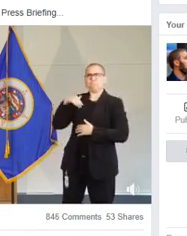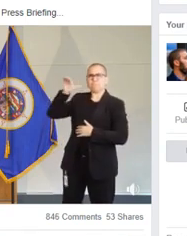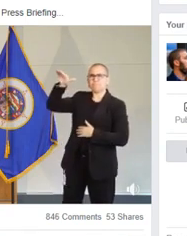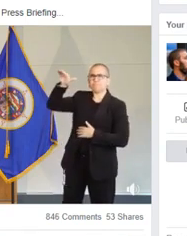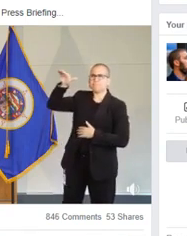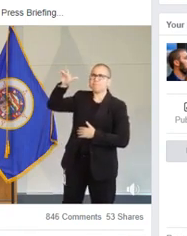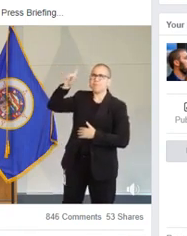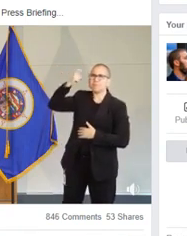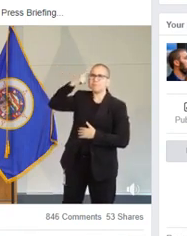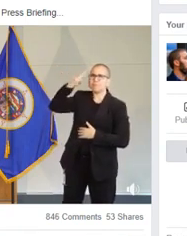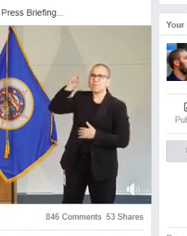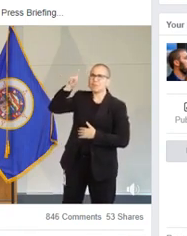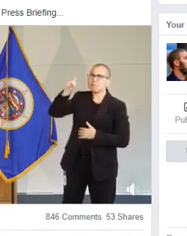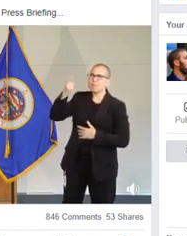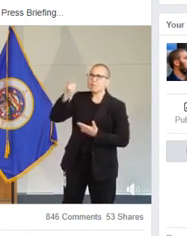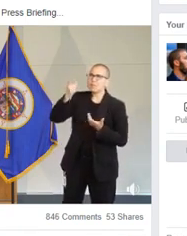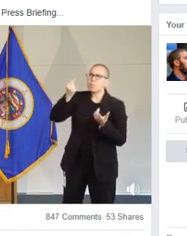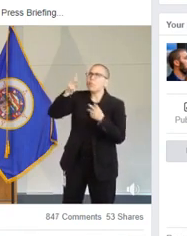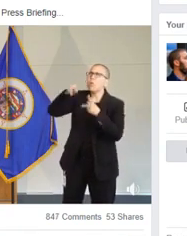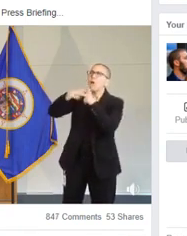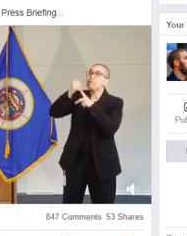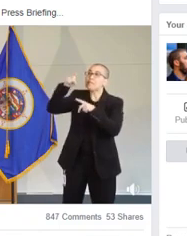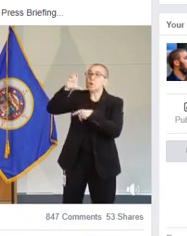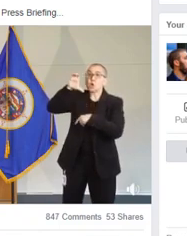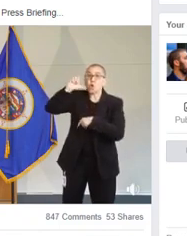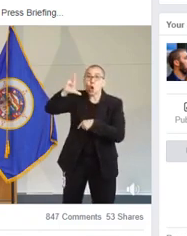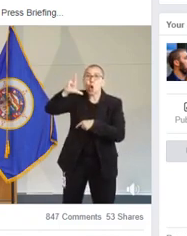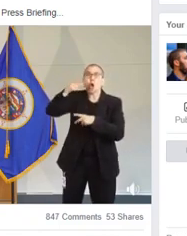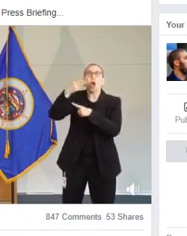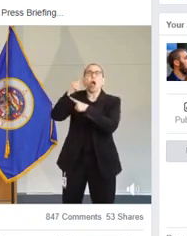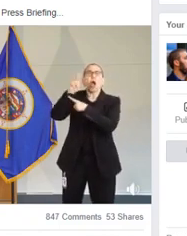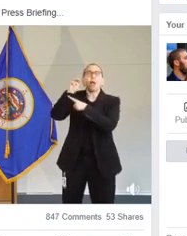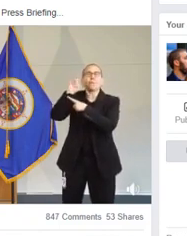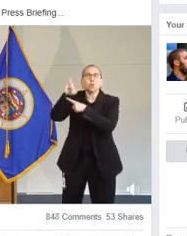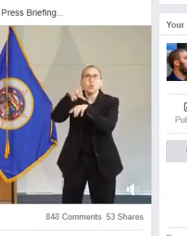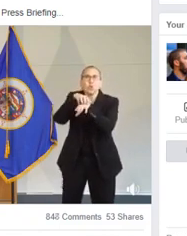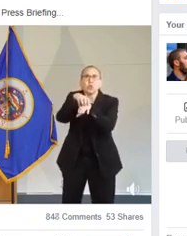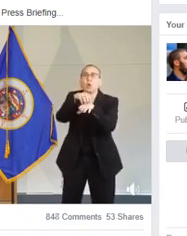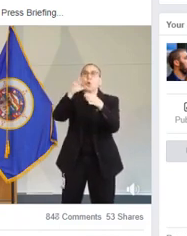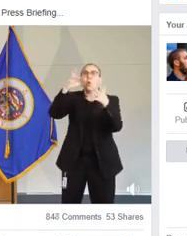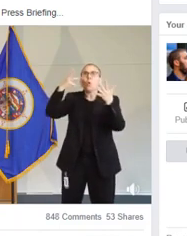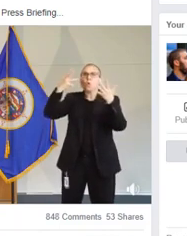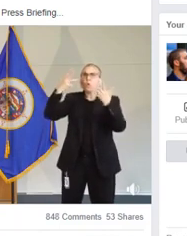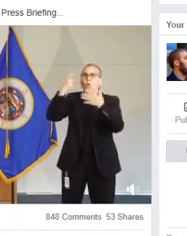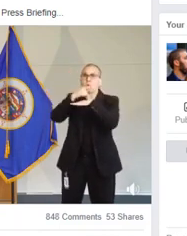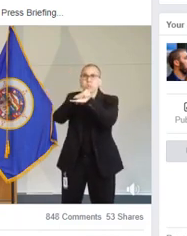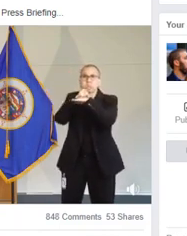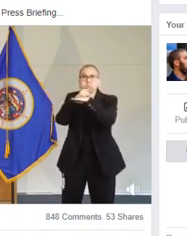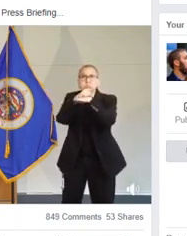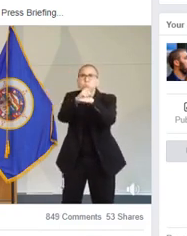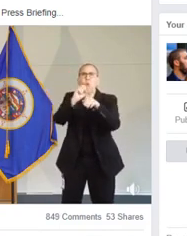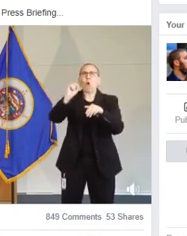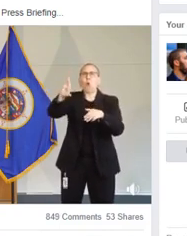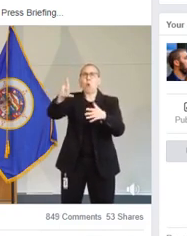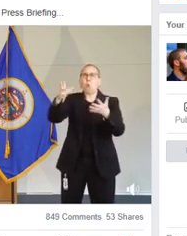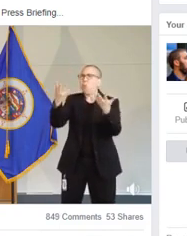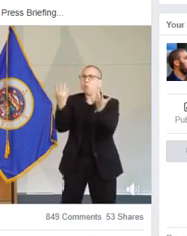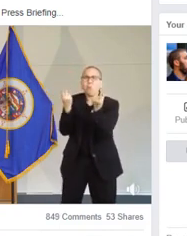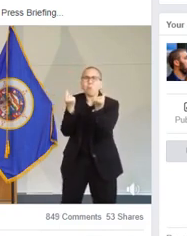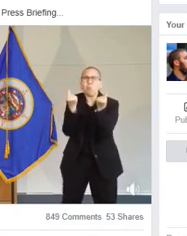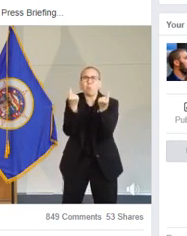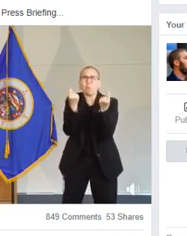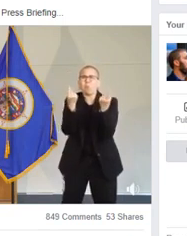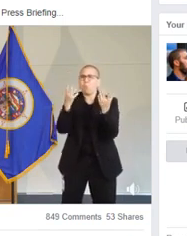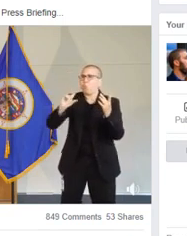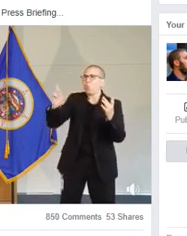accomplish the mission. And two, I was very concerned about being asked to move to an unfamiliar area of